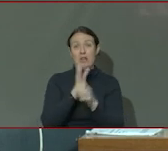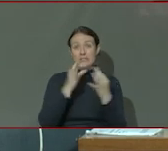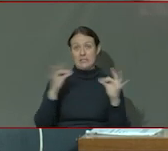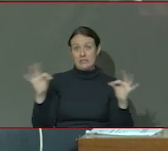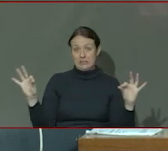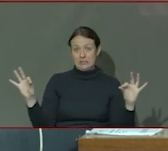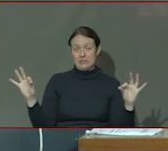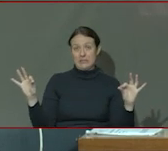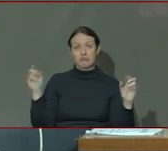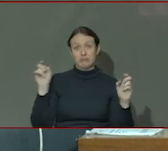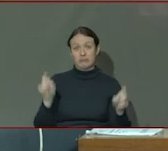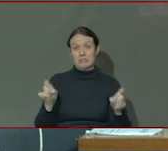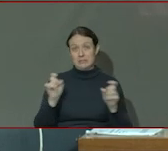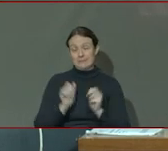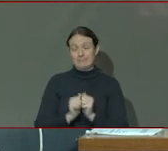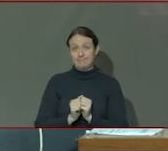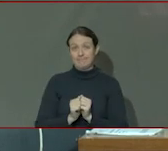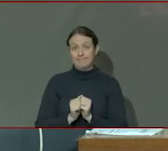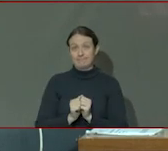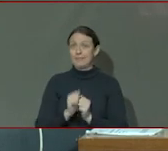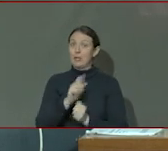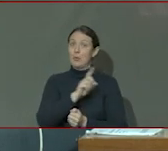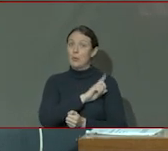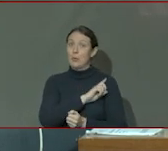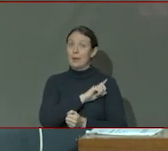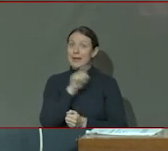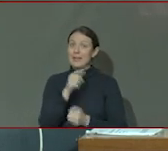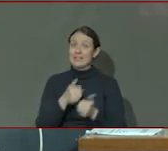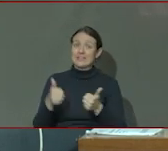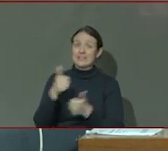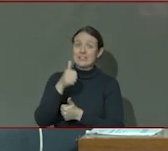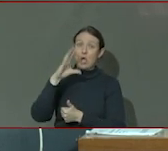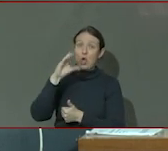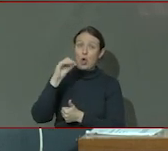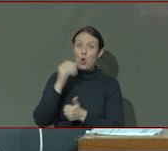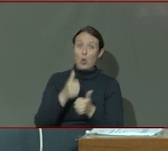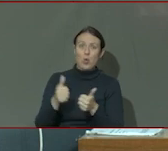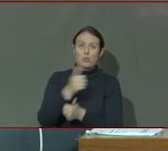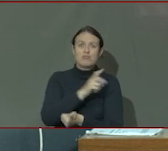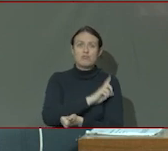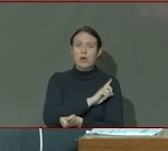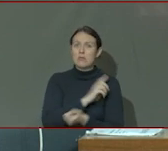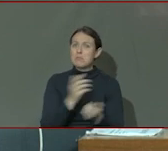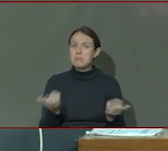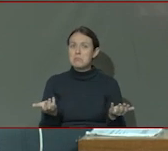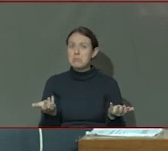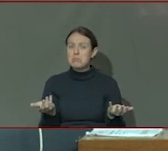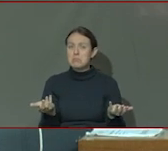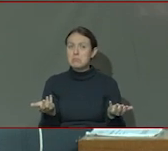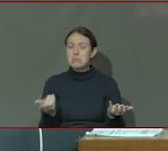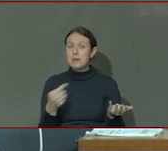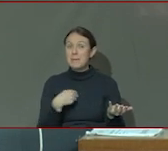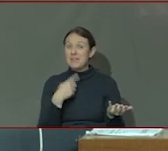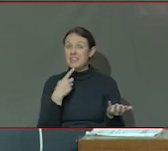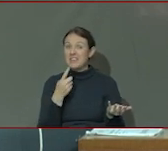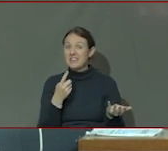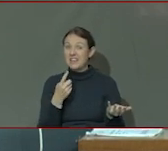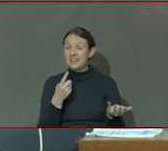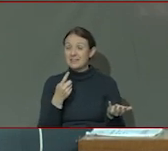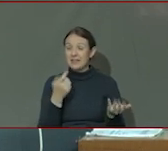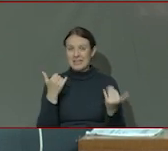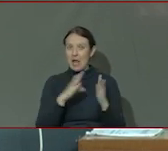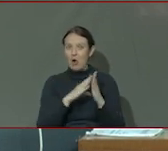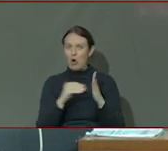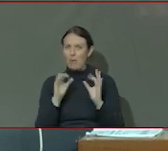sentences as much as possible. Why do you call this co-dominance? I would say something like, and I don't want you to copy